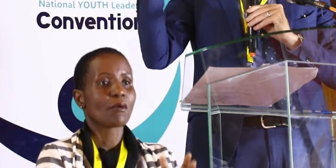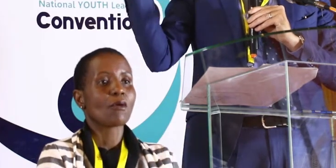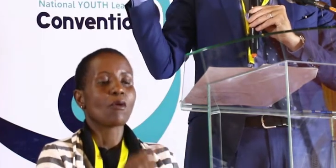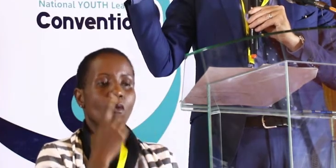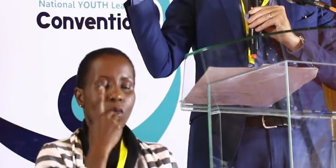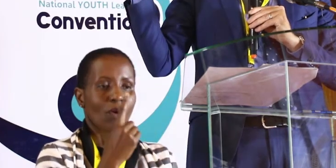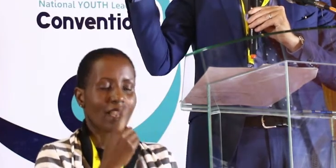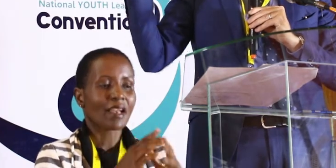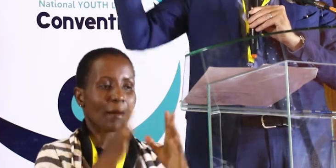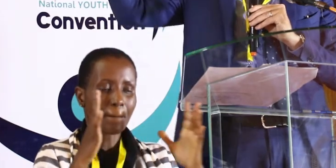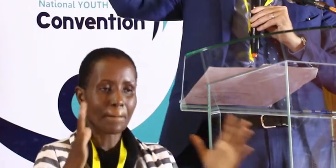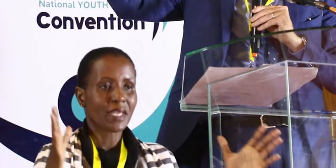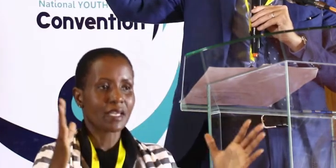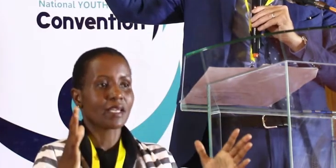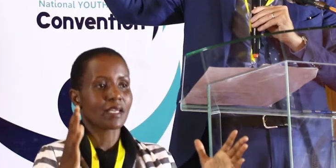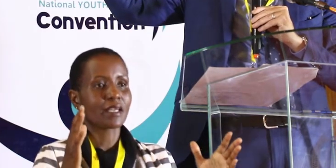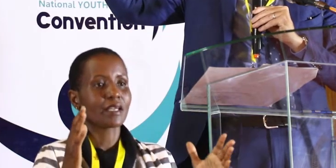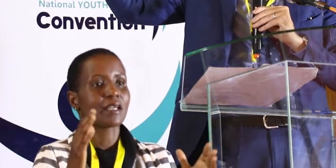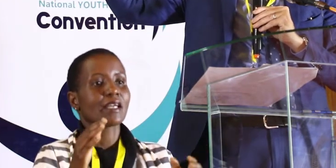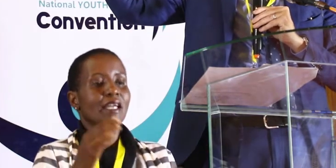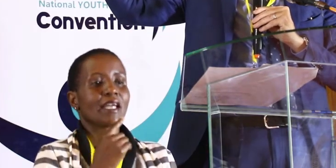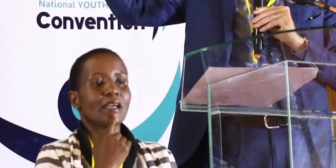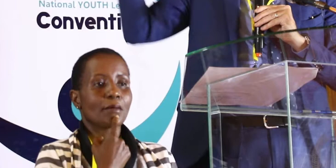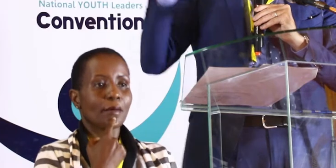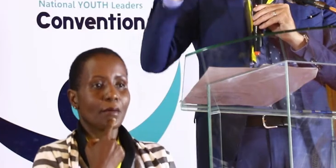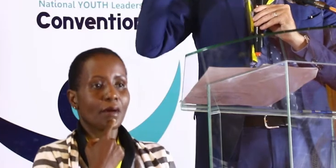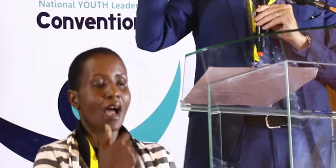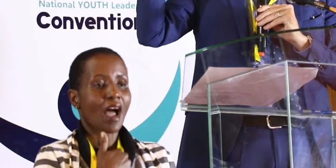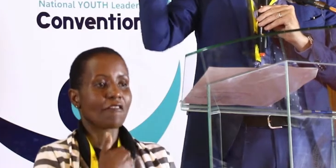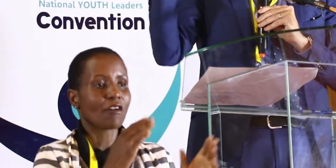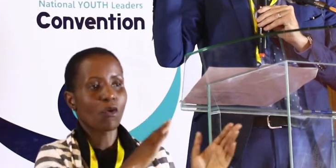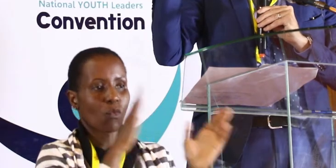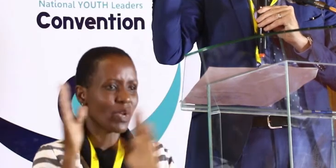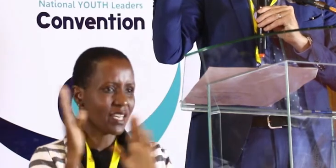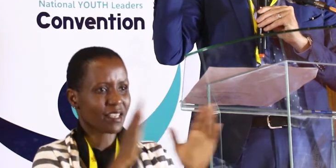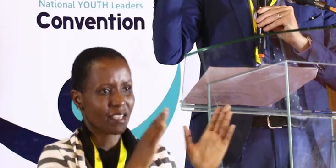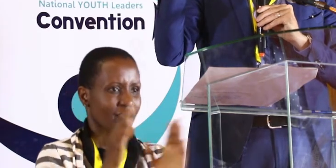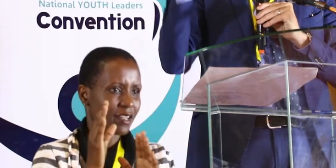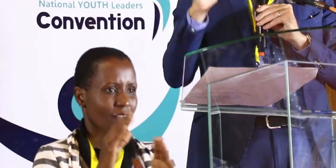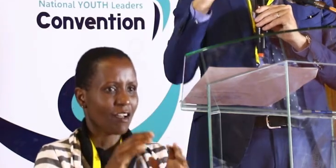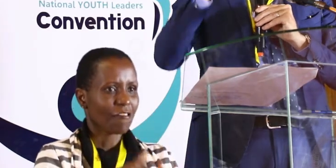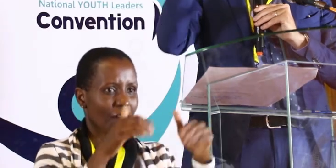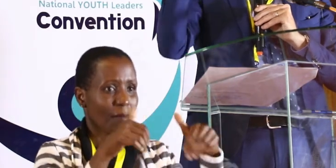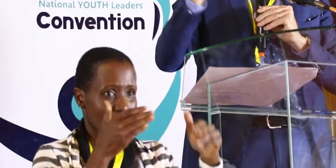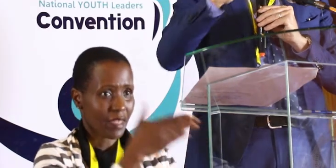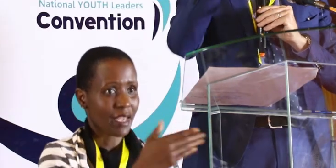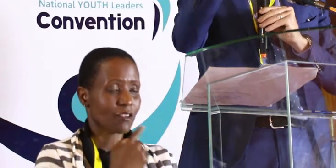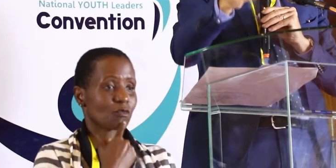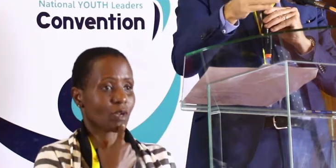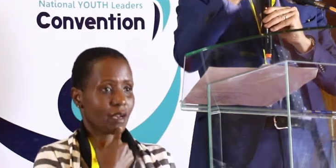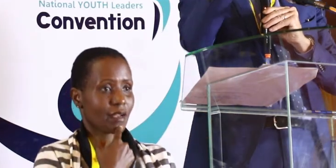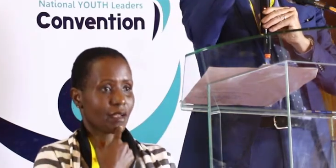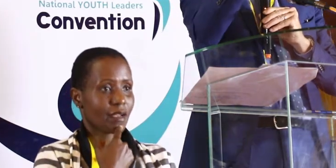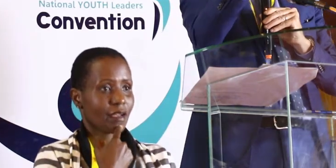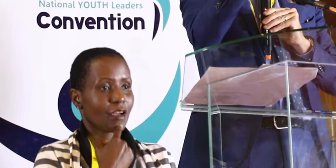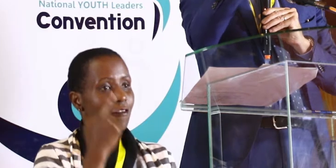with advanced technology would be the Turkana Wind Park? That is just one example why traditional